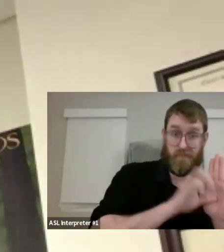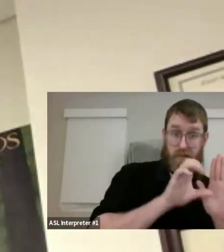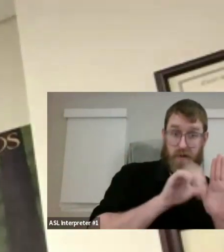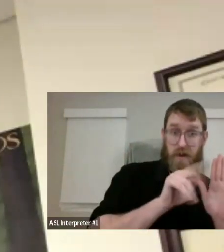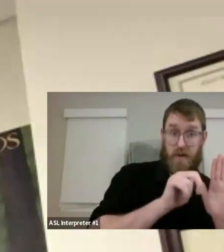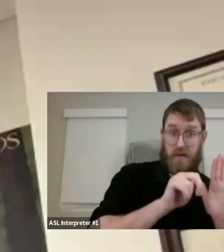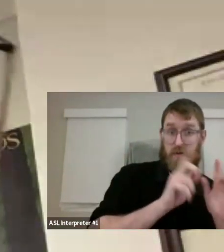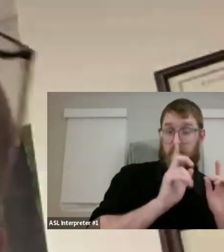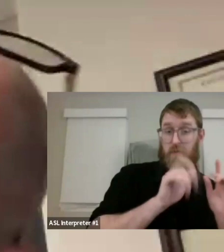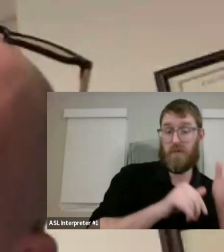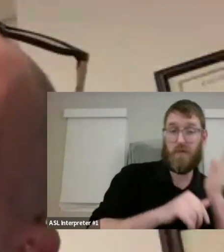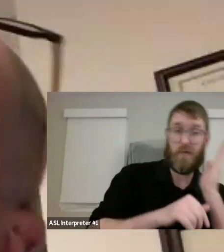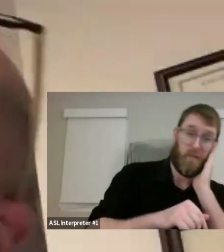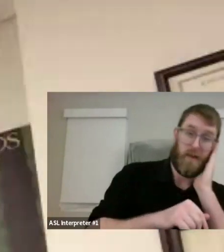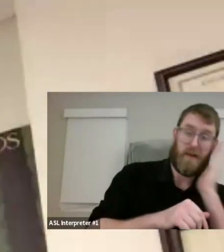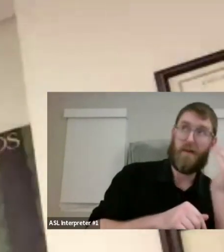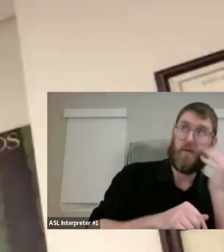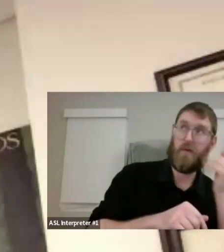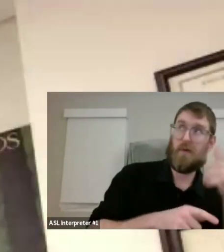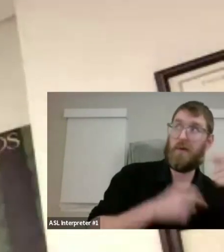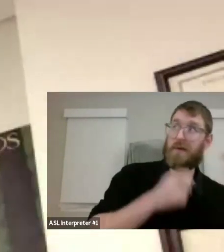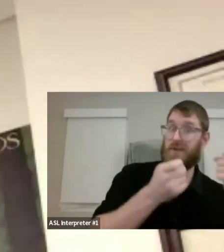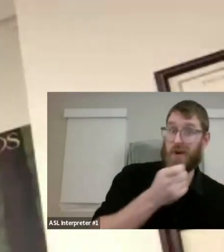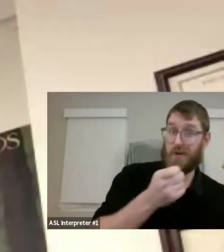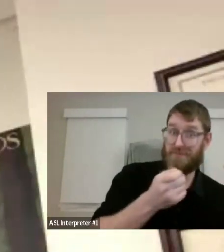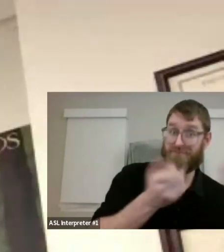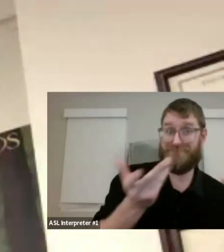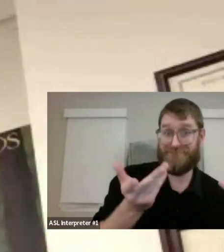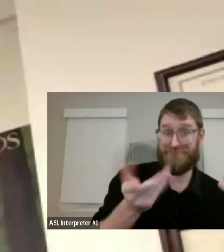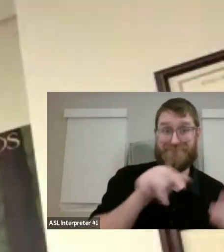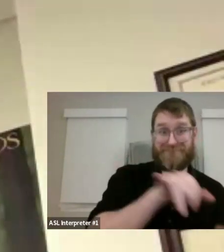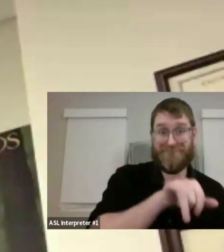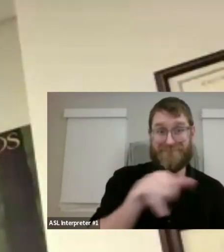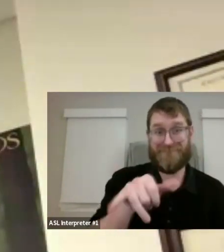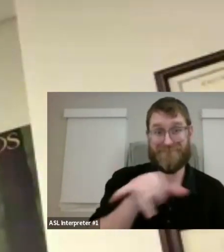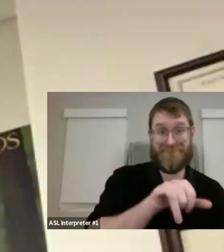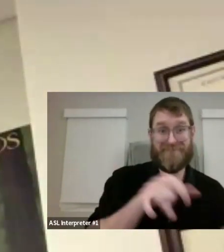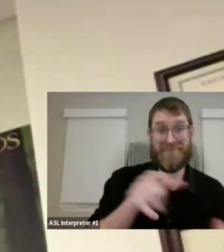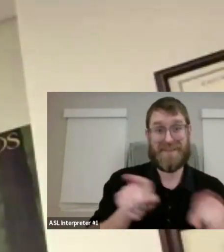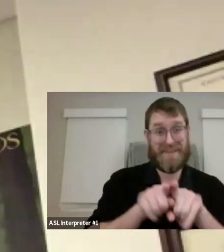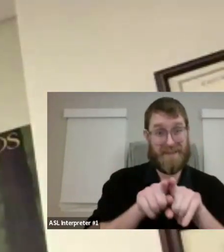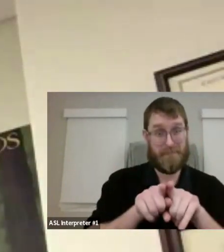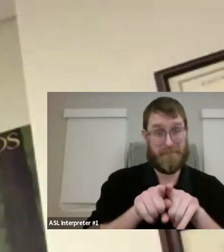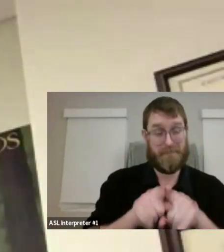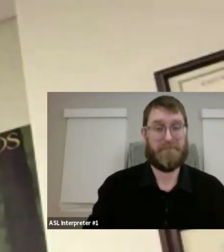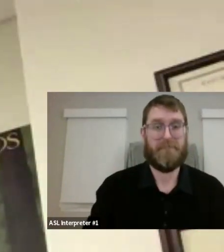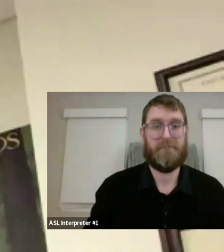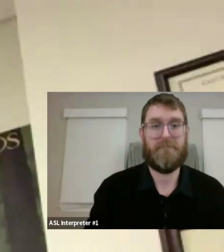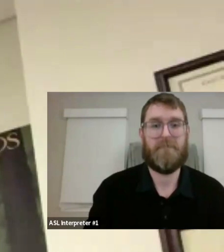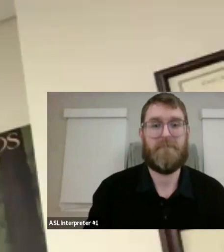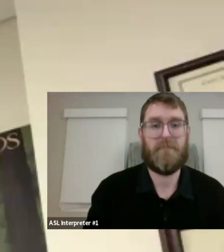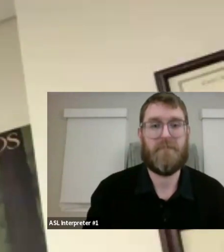You go to bed every night knowing that you're in charge. That pro and con is the same.